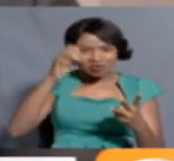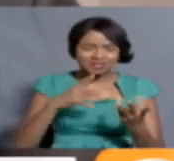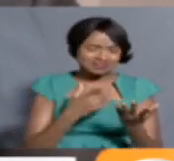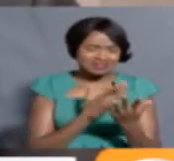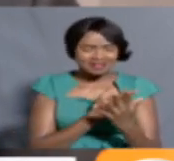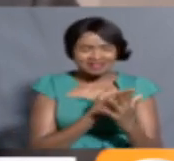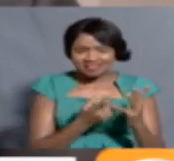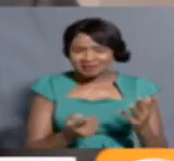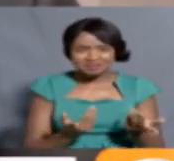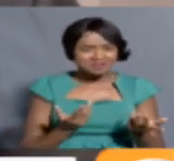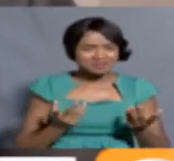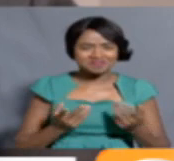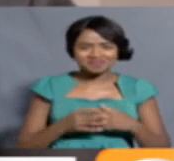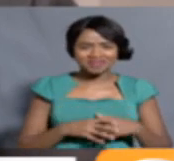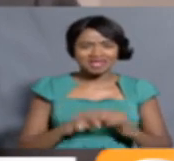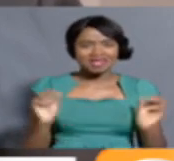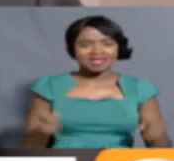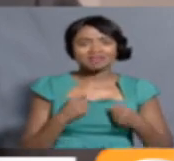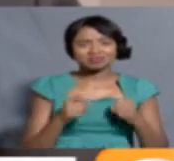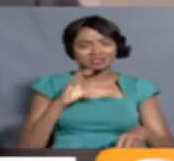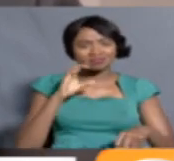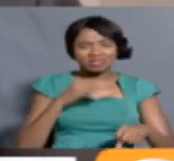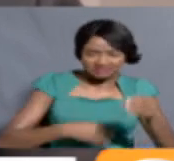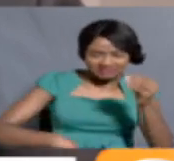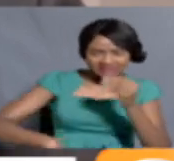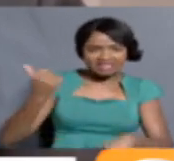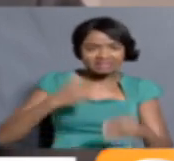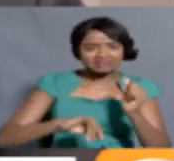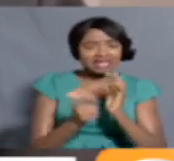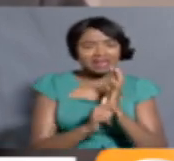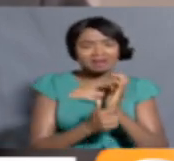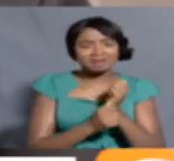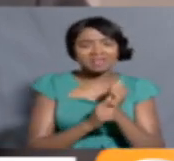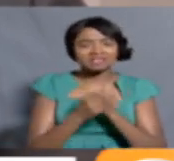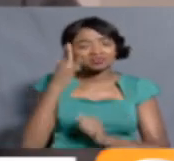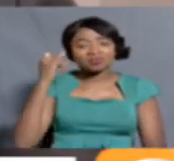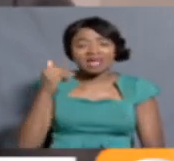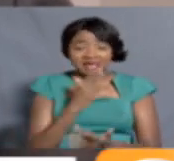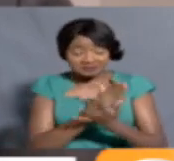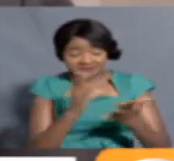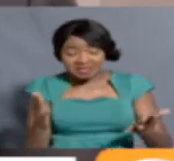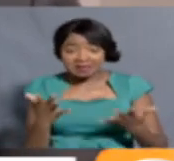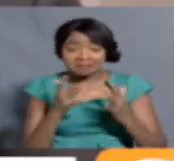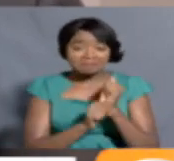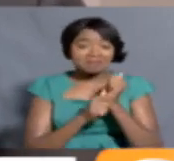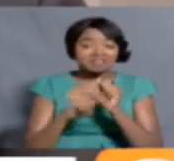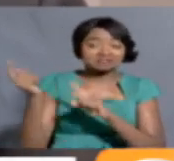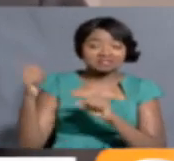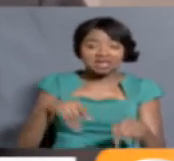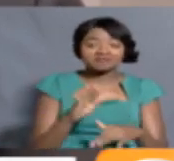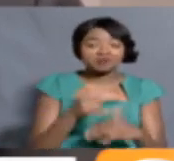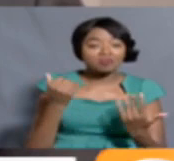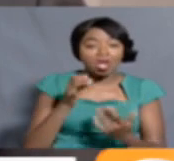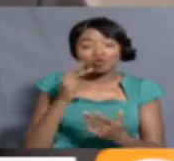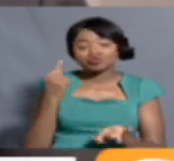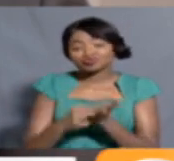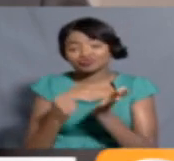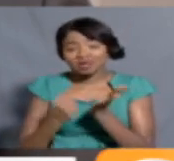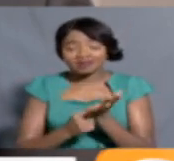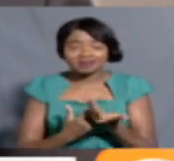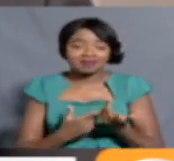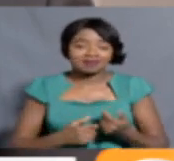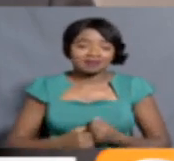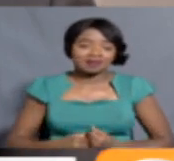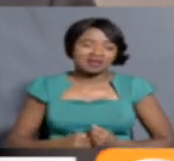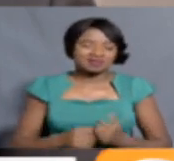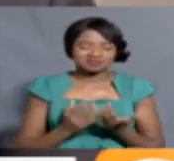get to sell their maize. There was this claim that some maize was coming from Uganda and so on and so forth. I think